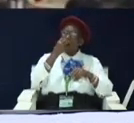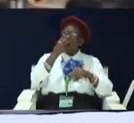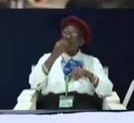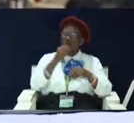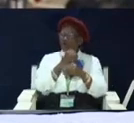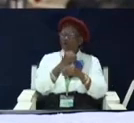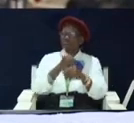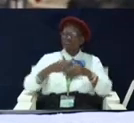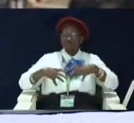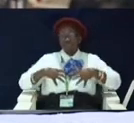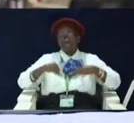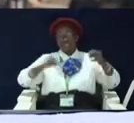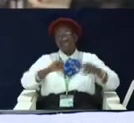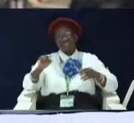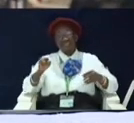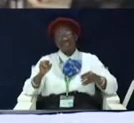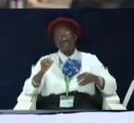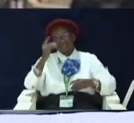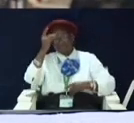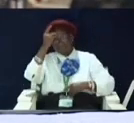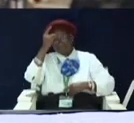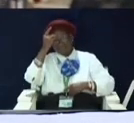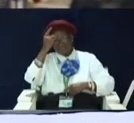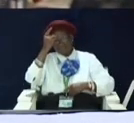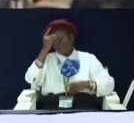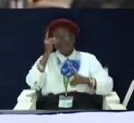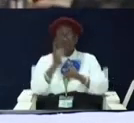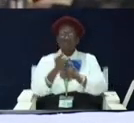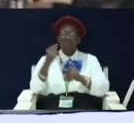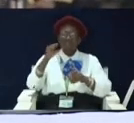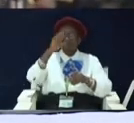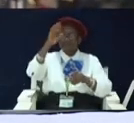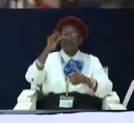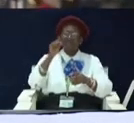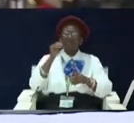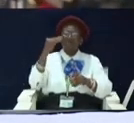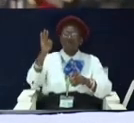ogbogun. But the man of God just decreed